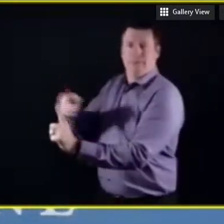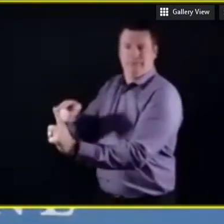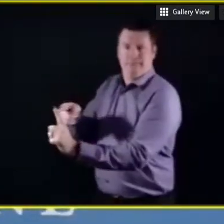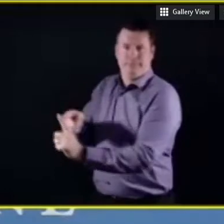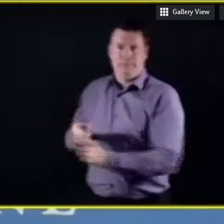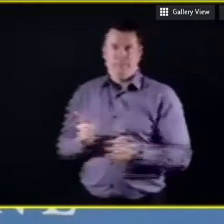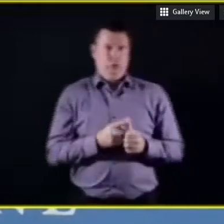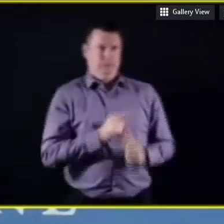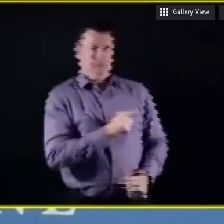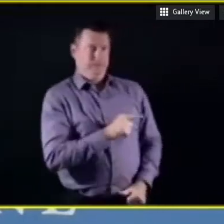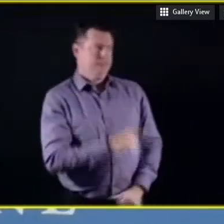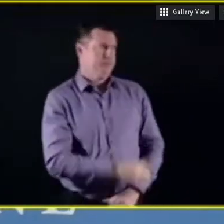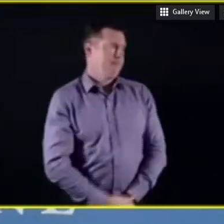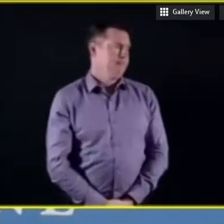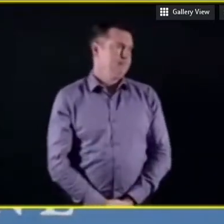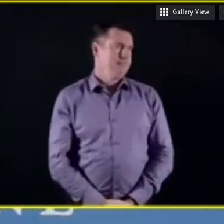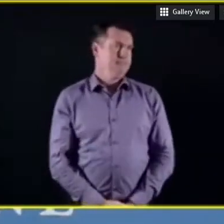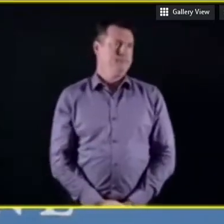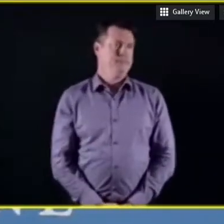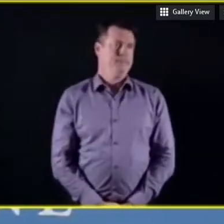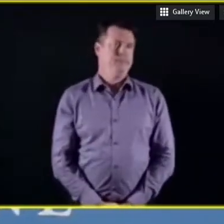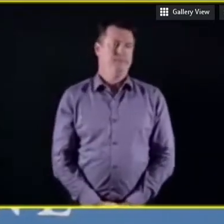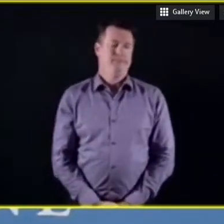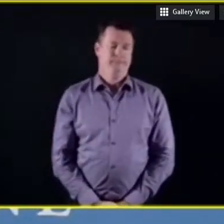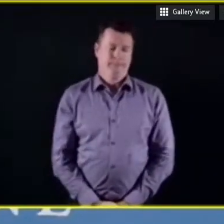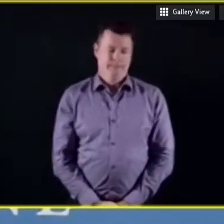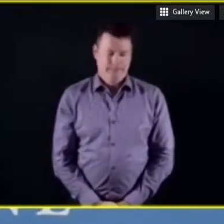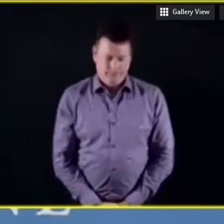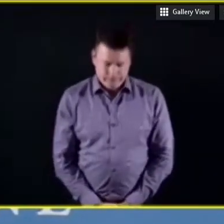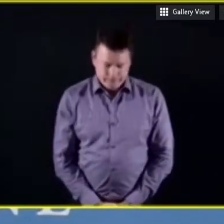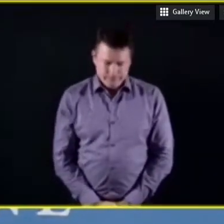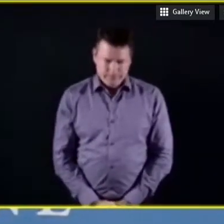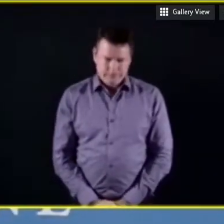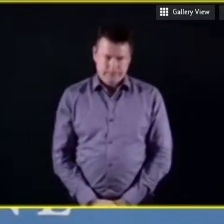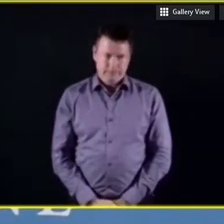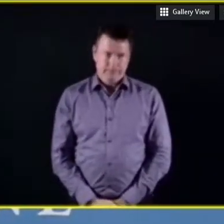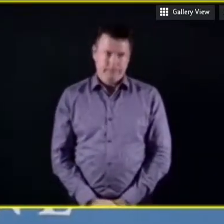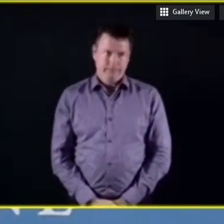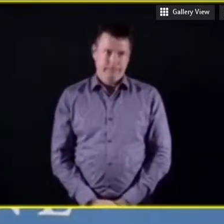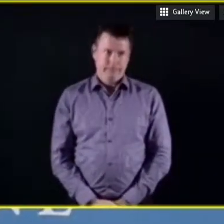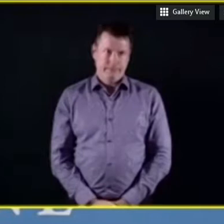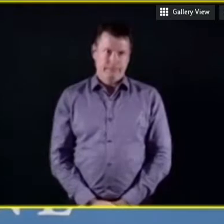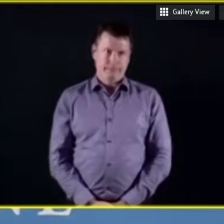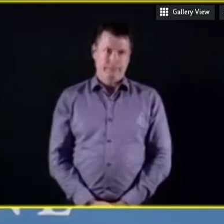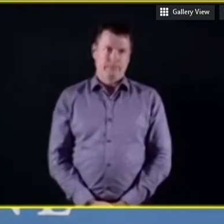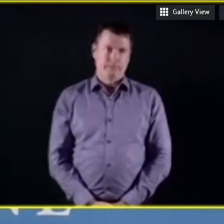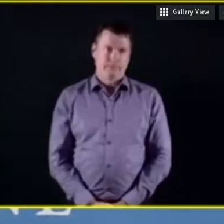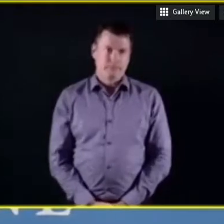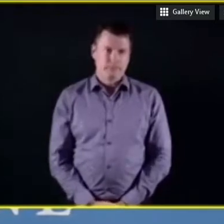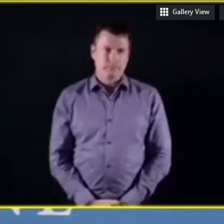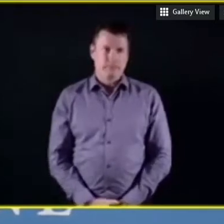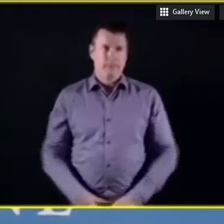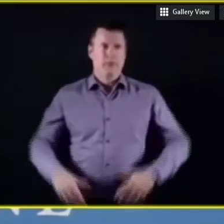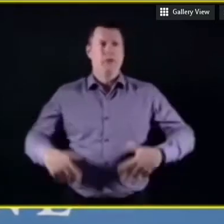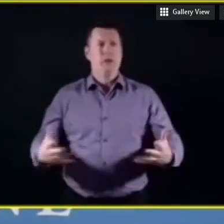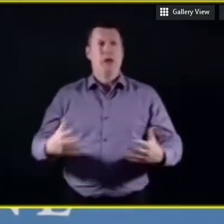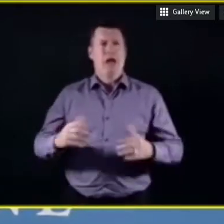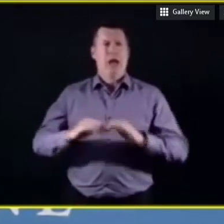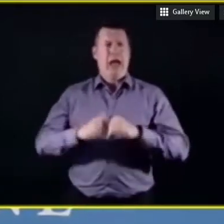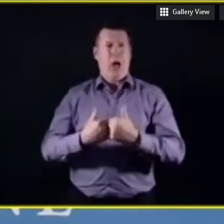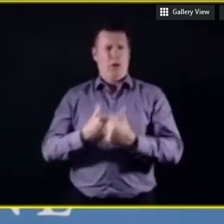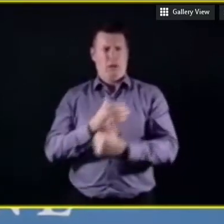We're very concerned that patients with non-COVID disease who have chronic illnesses like diabetes and hypertension and heart problems